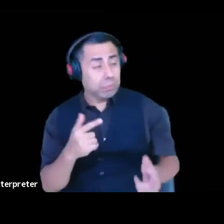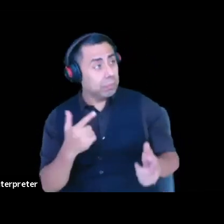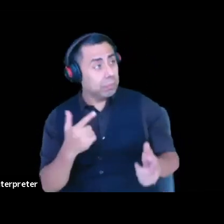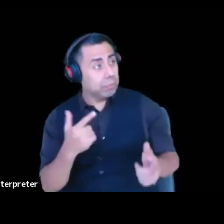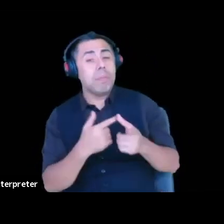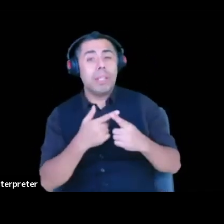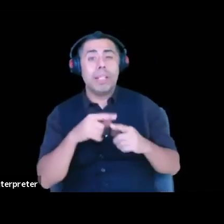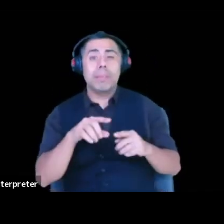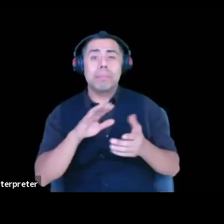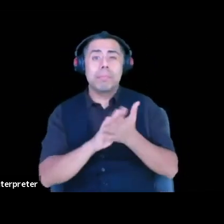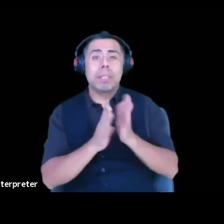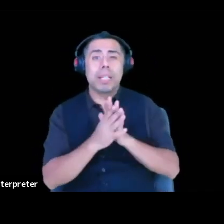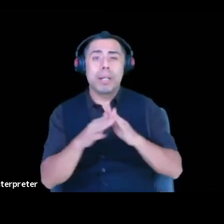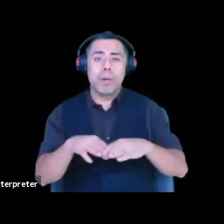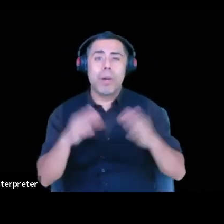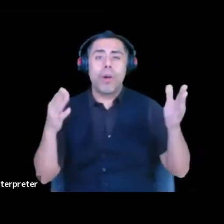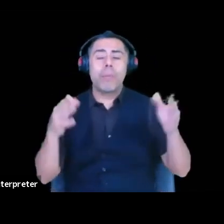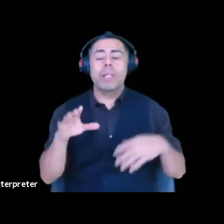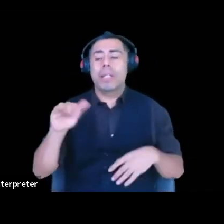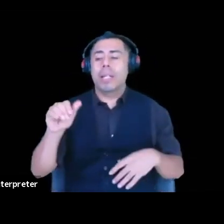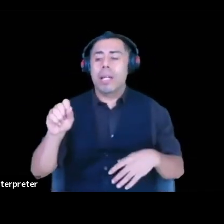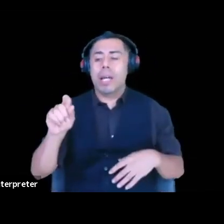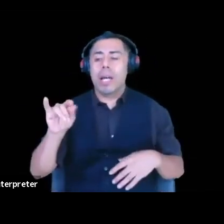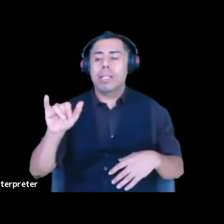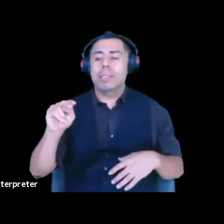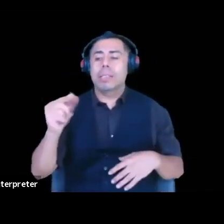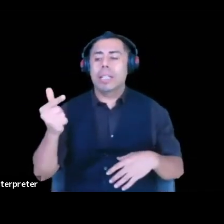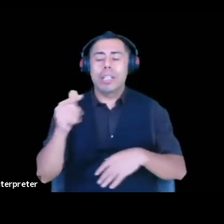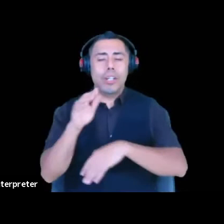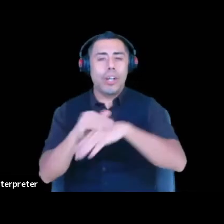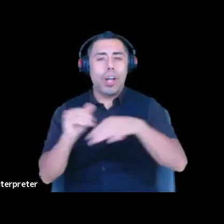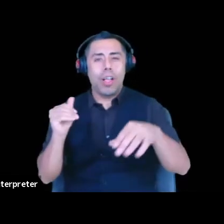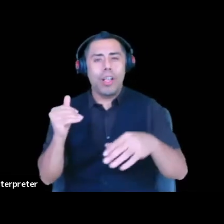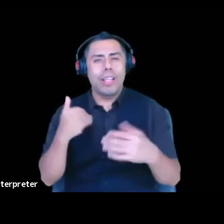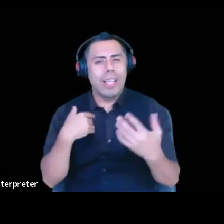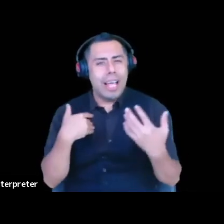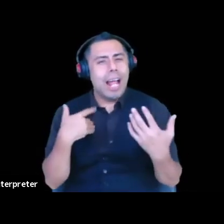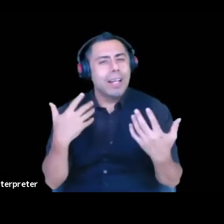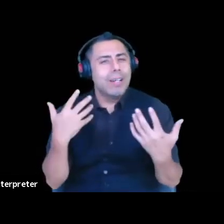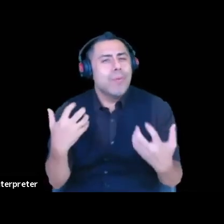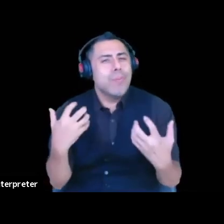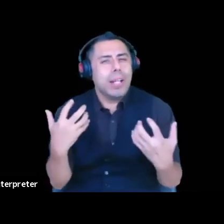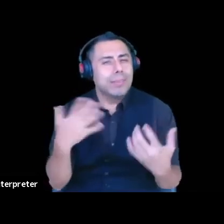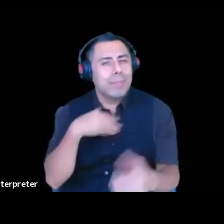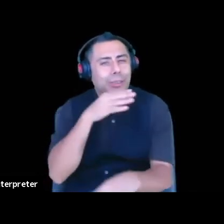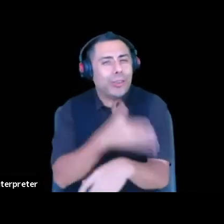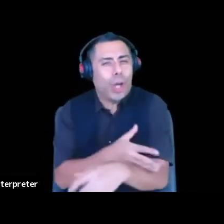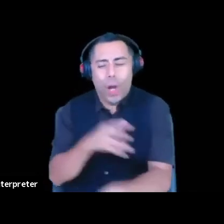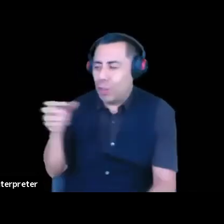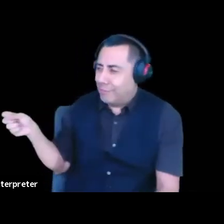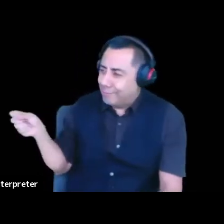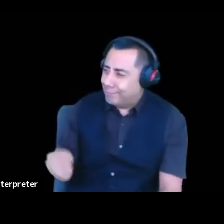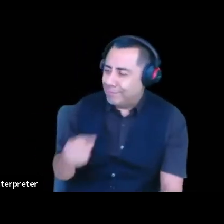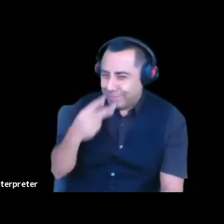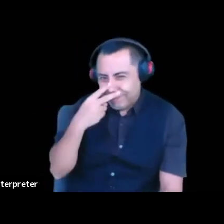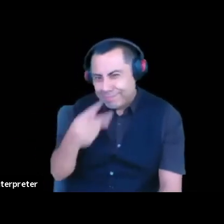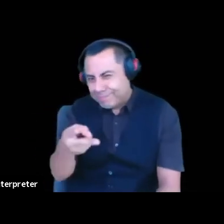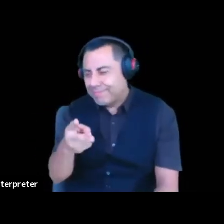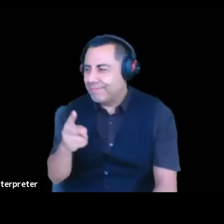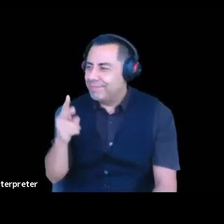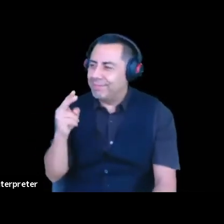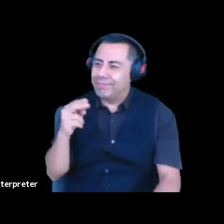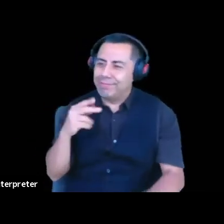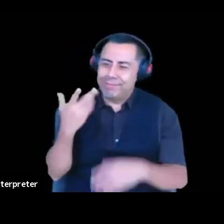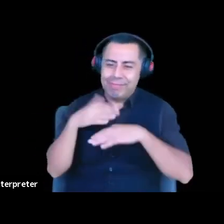I just wanted my daughter to get an experience of being around Native actors and Native theater. And then all